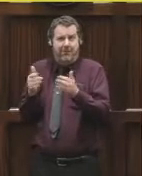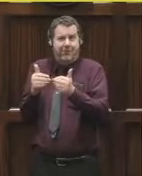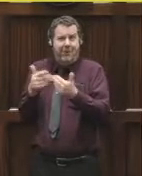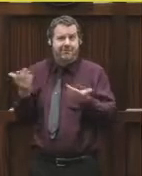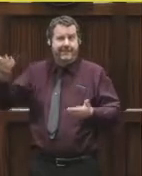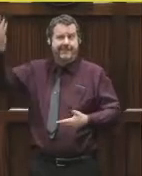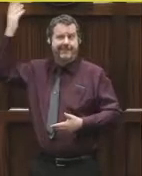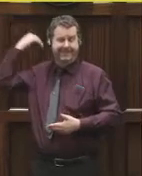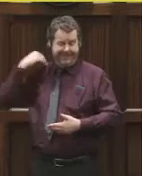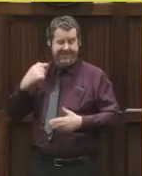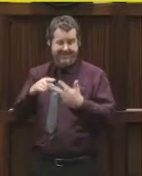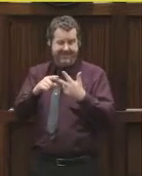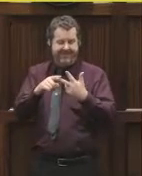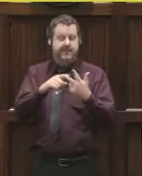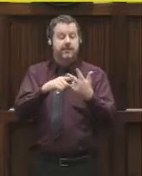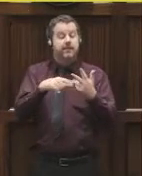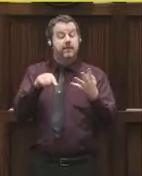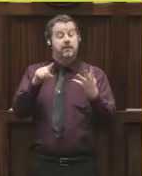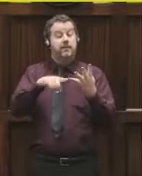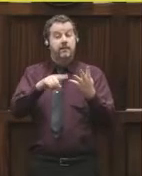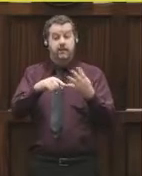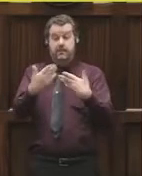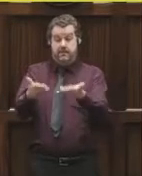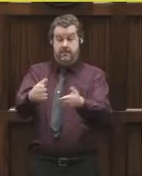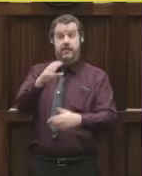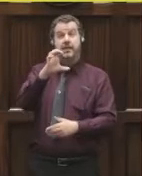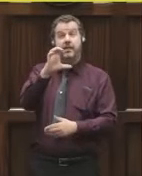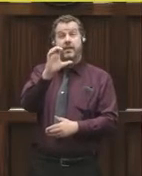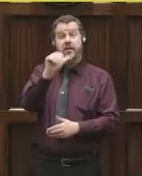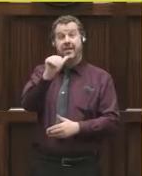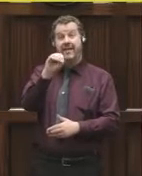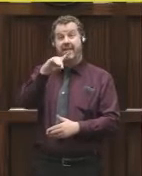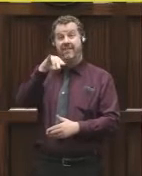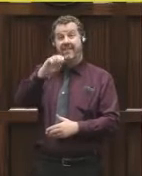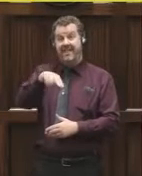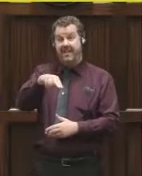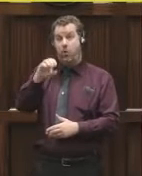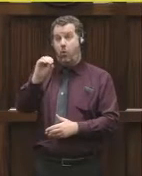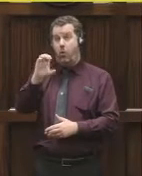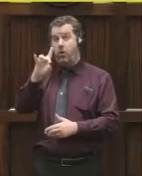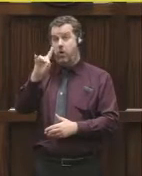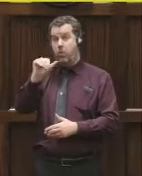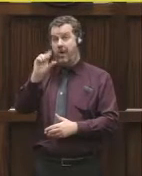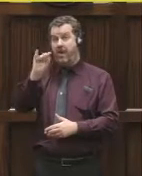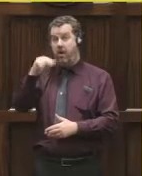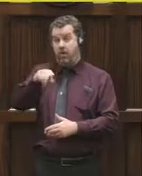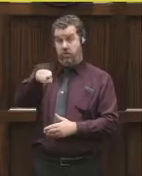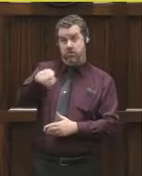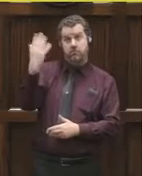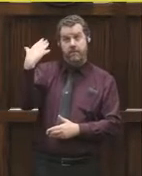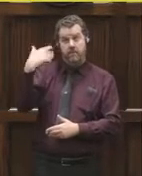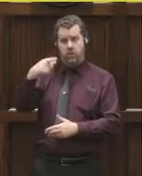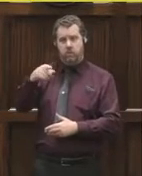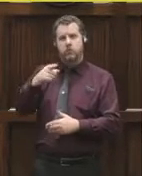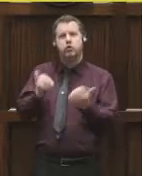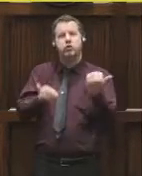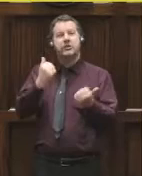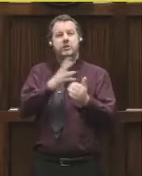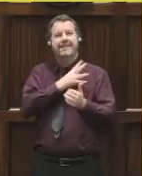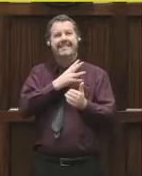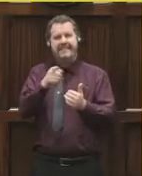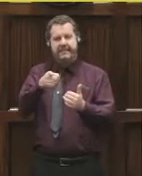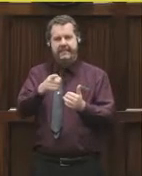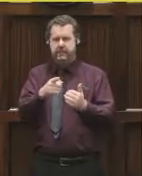I want to commend also Deputy Caoimhin O'Quailán, who made this bill a priority in the Justice Committee and brought forward that report. It